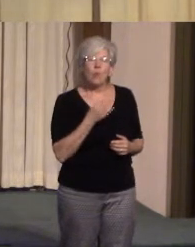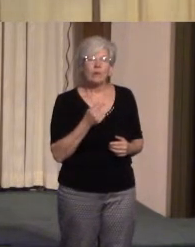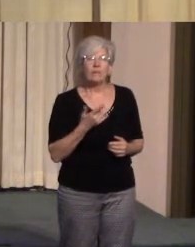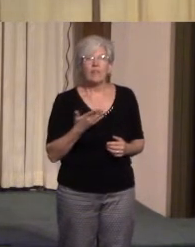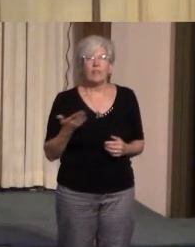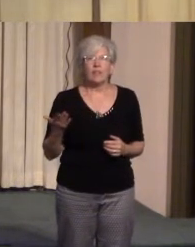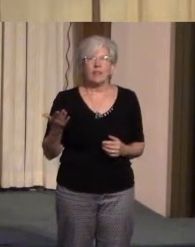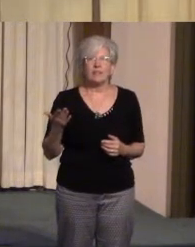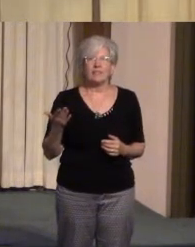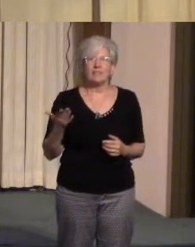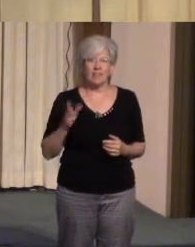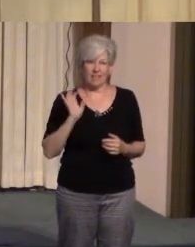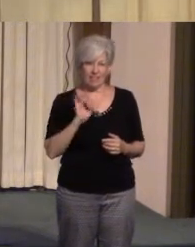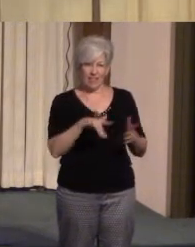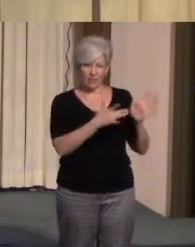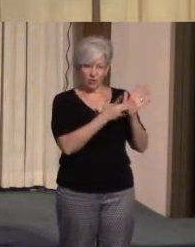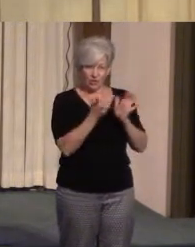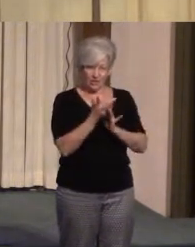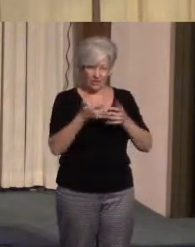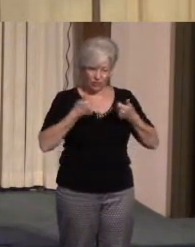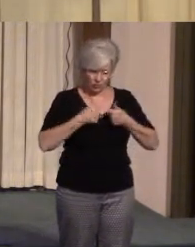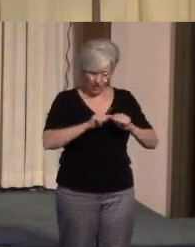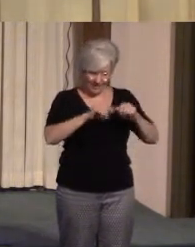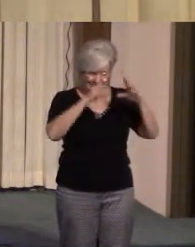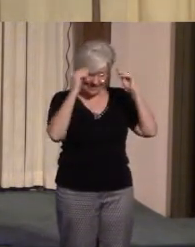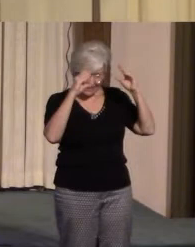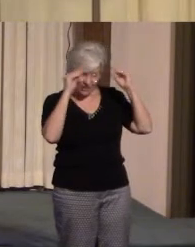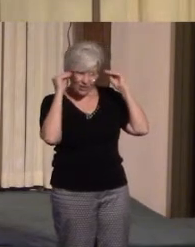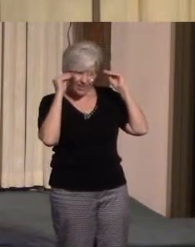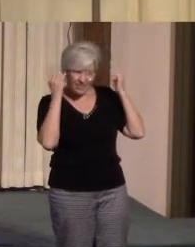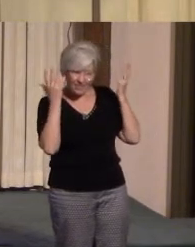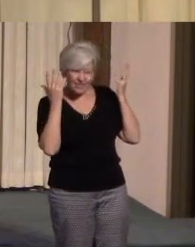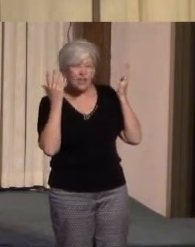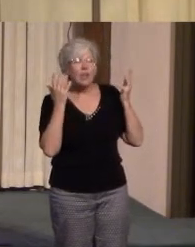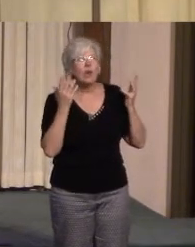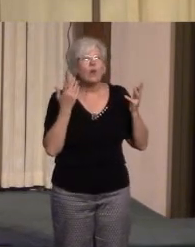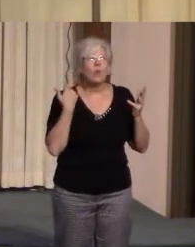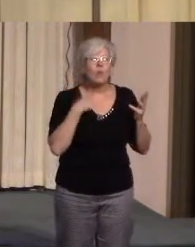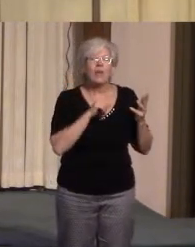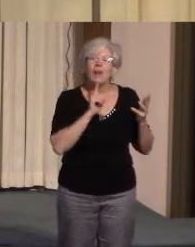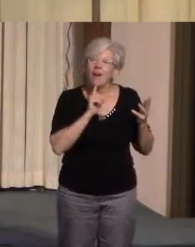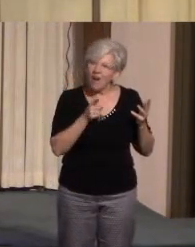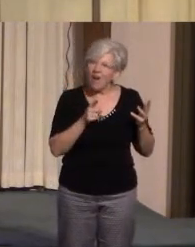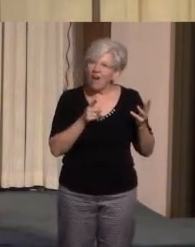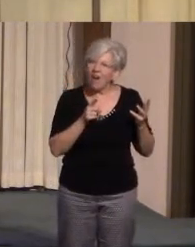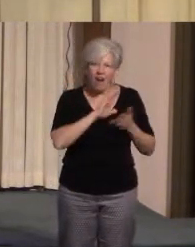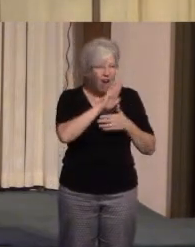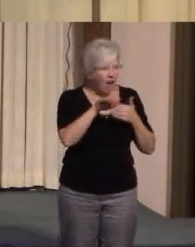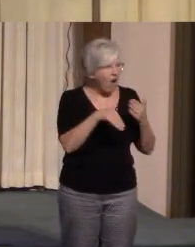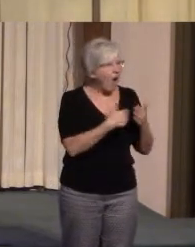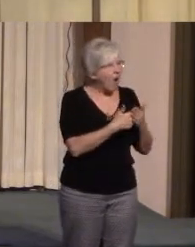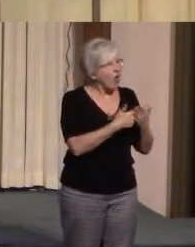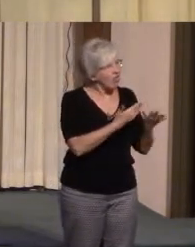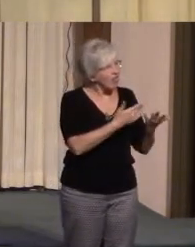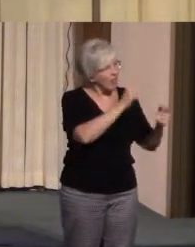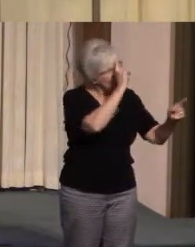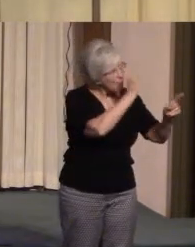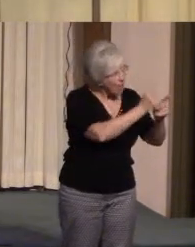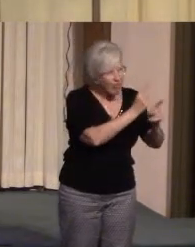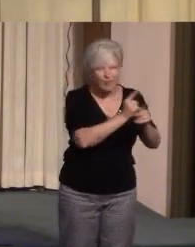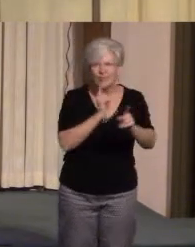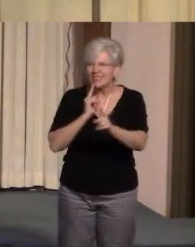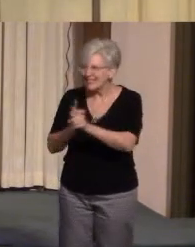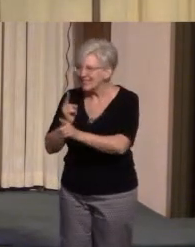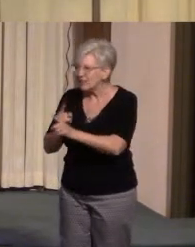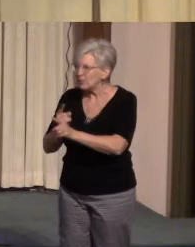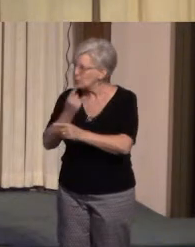One of the things that Jesus attempted to teach us was that we are, in a way, all brothers and sisters.